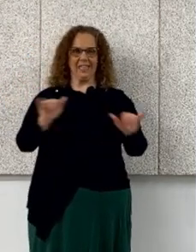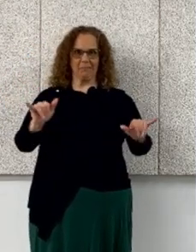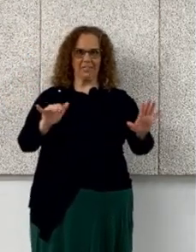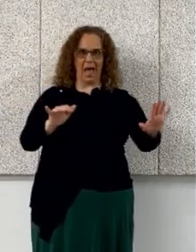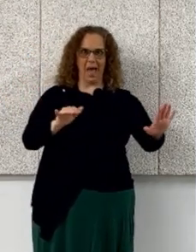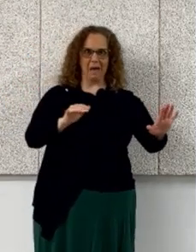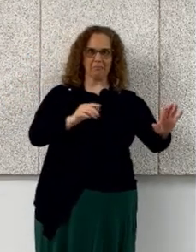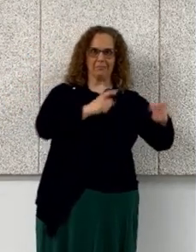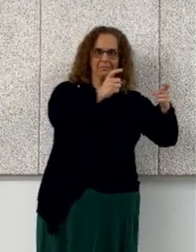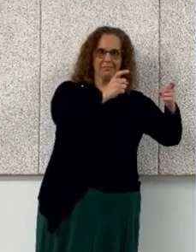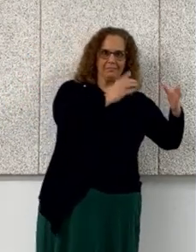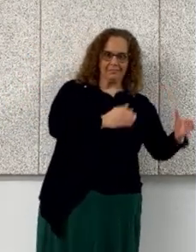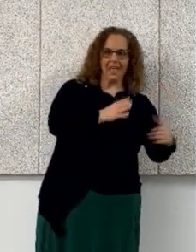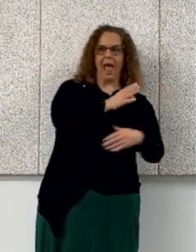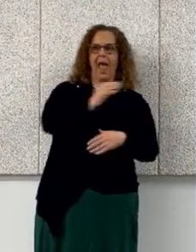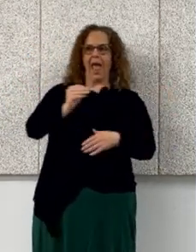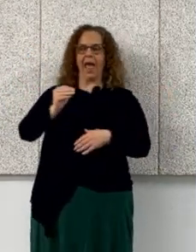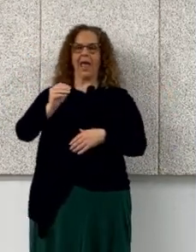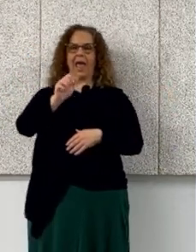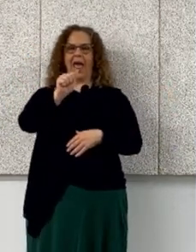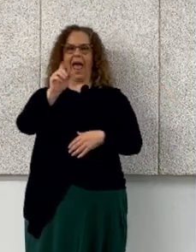same time. And I've made a very